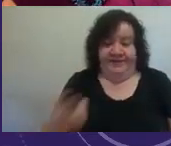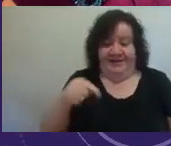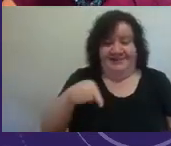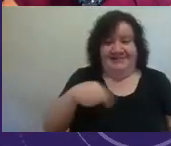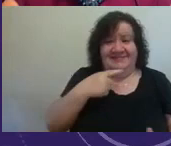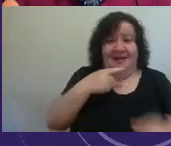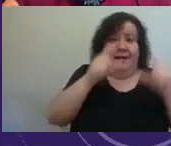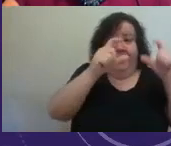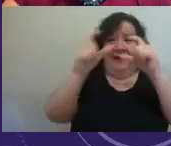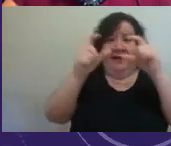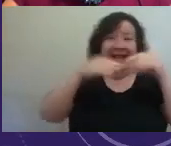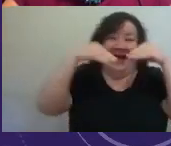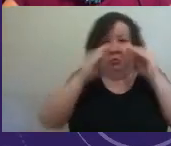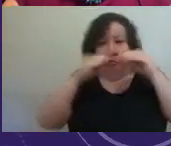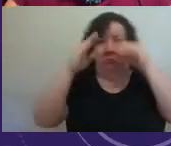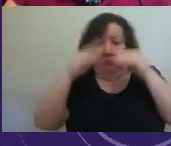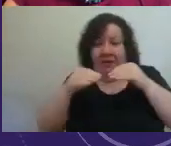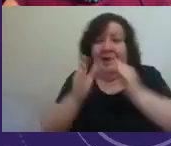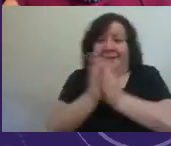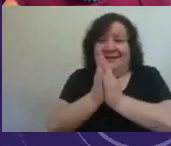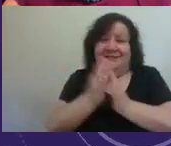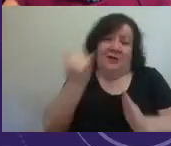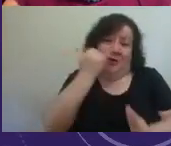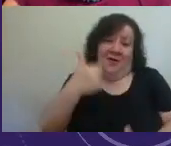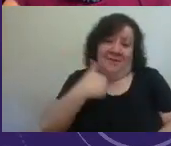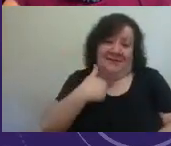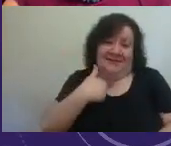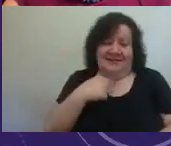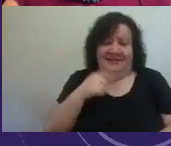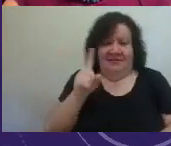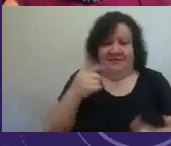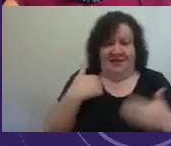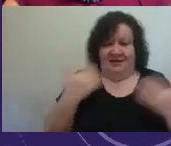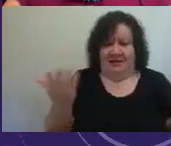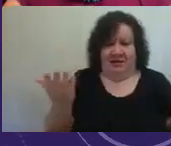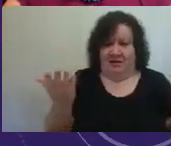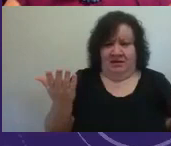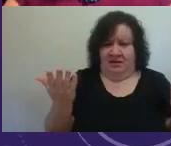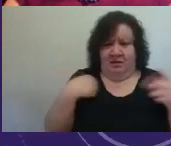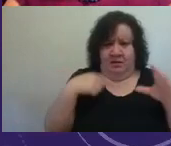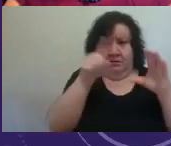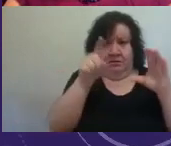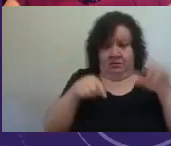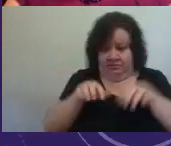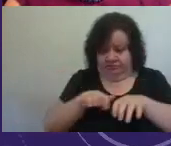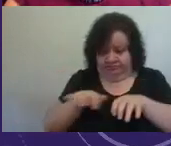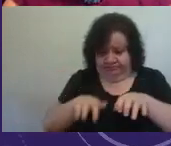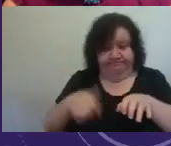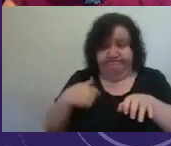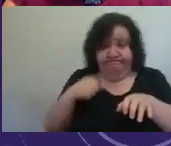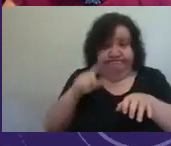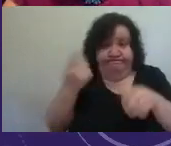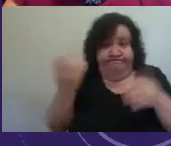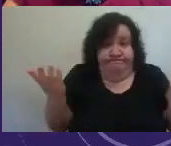message. So save emojis to the very end. Happy face, happy face.